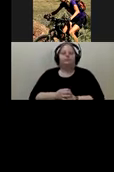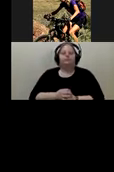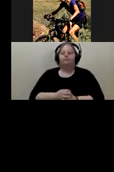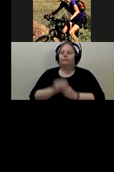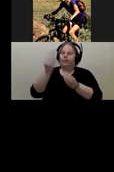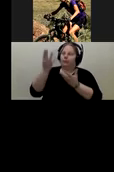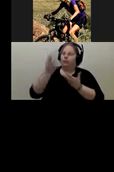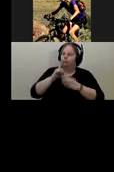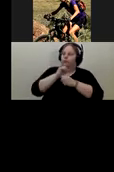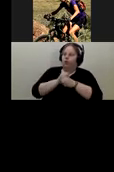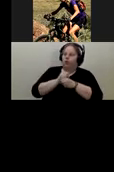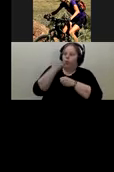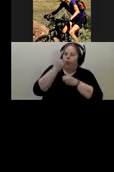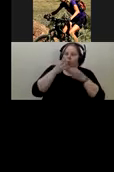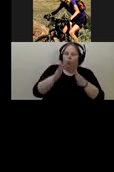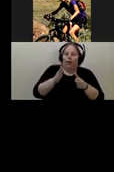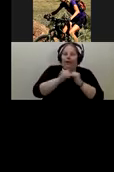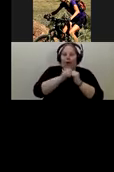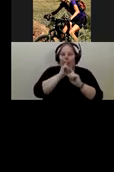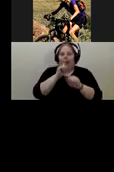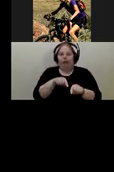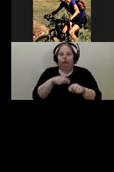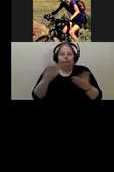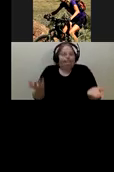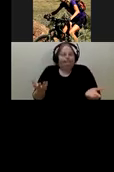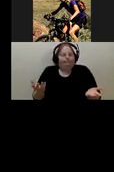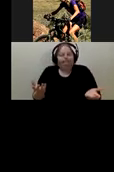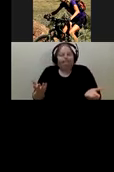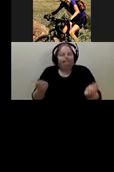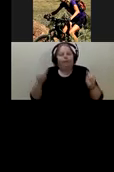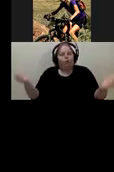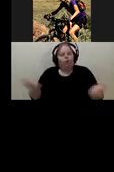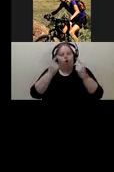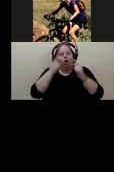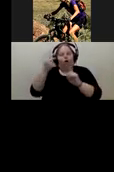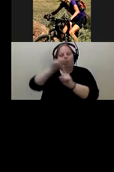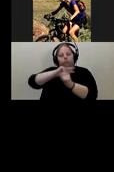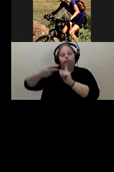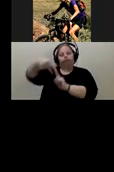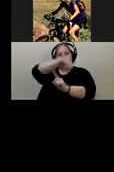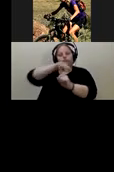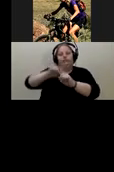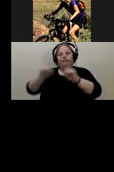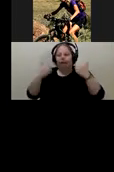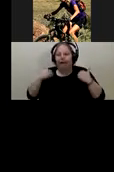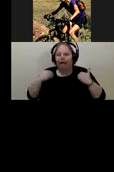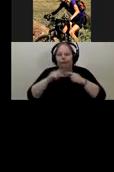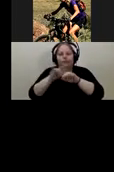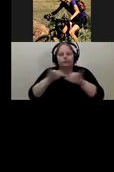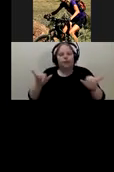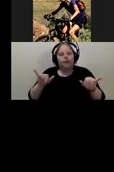way of answering a question like this. We're all going to look at things differently, but it also tells me